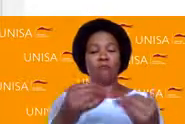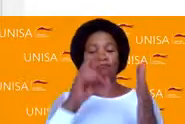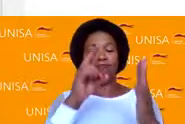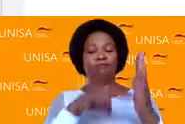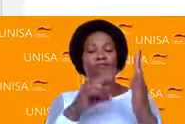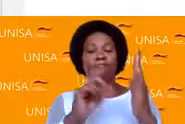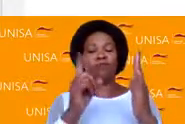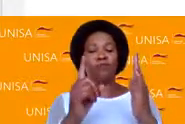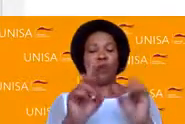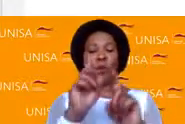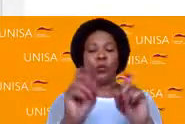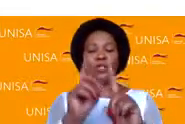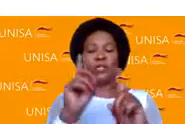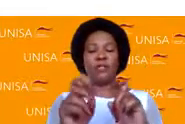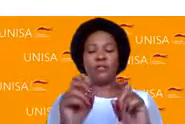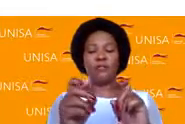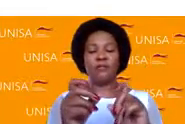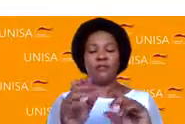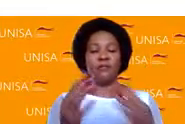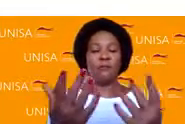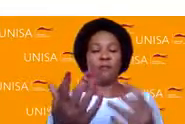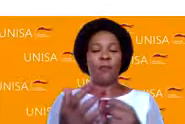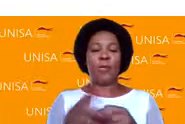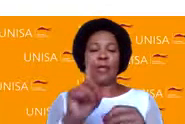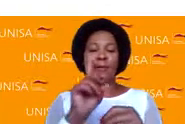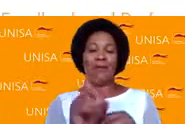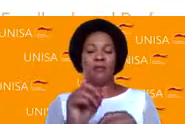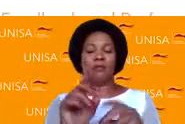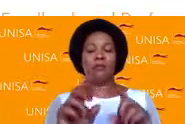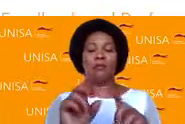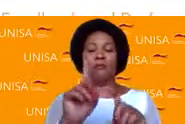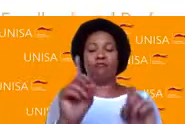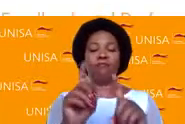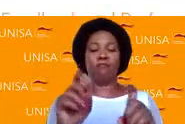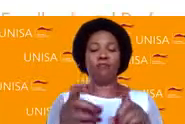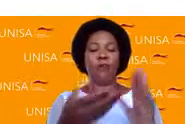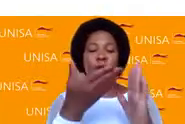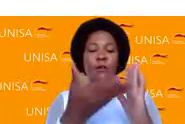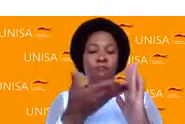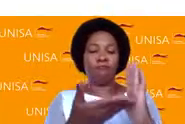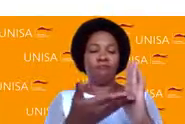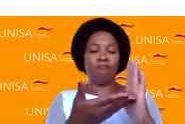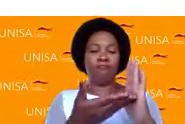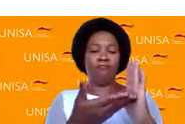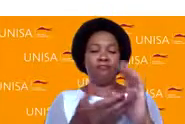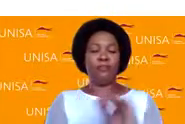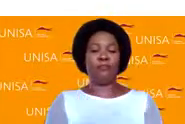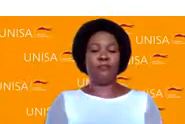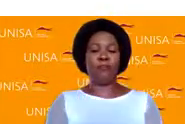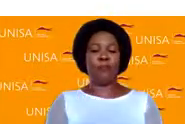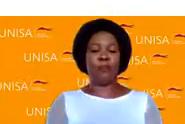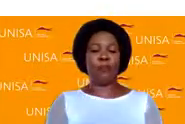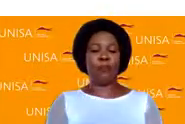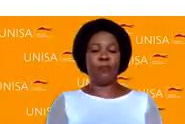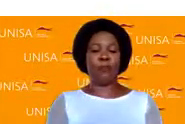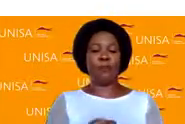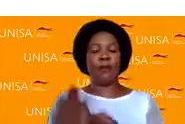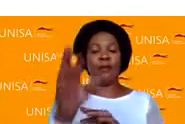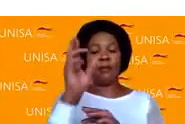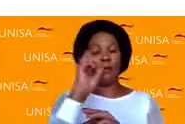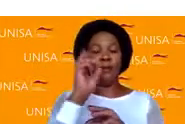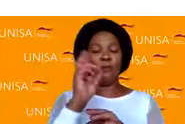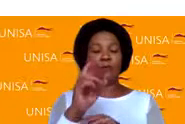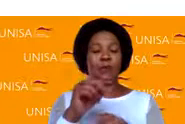is quizzes. So we'll click on this quizzes over here. So remember with